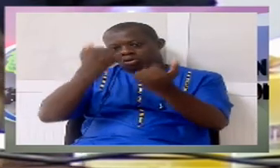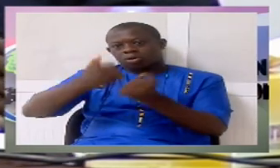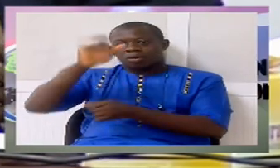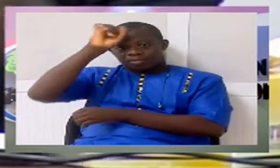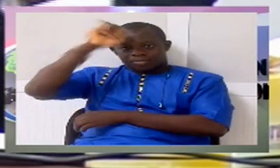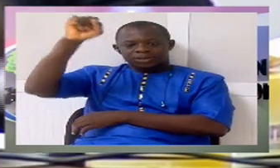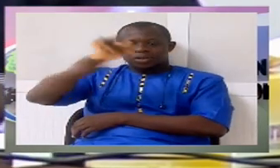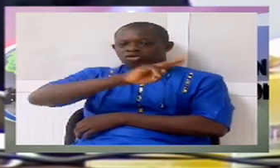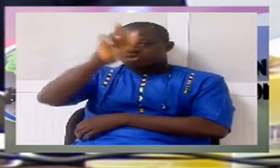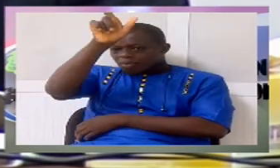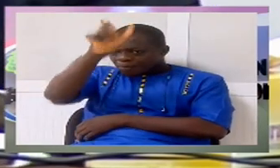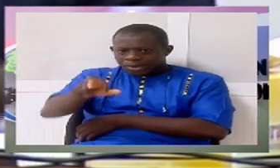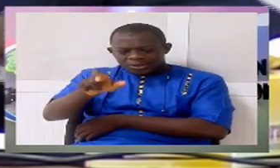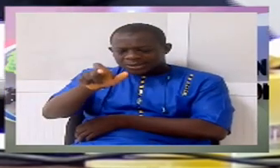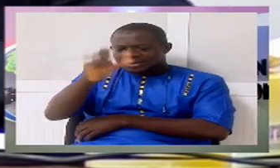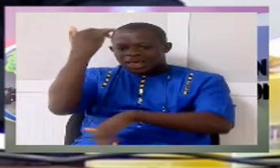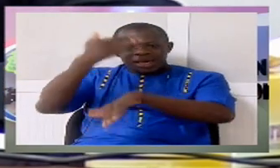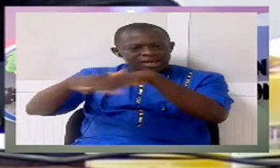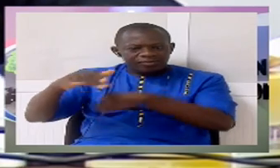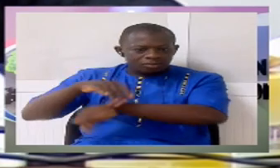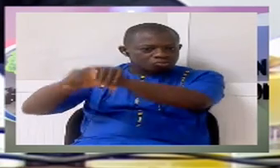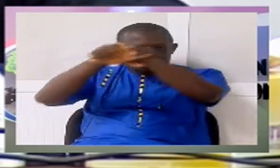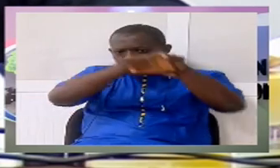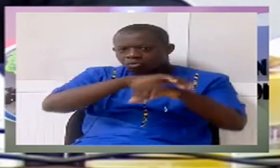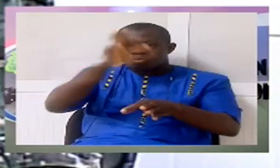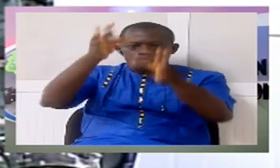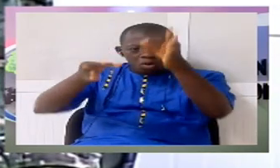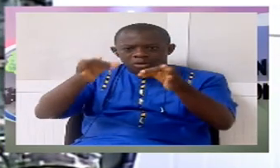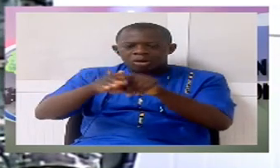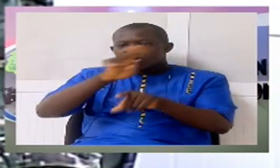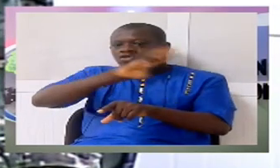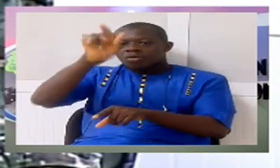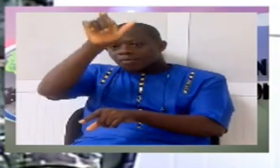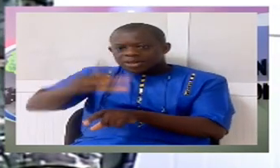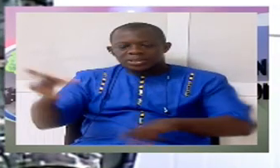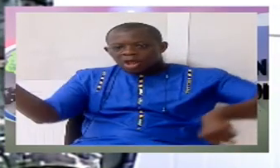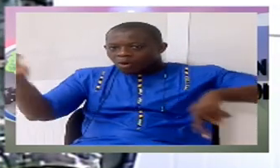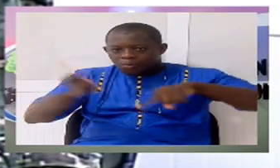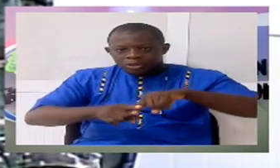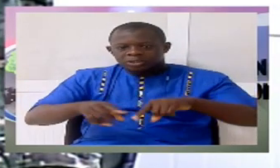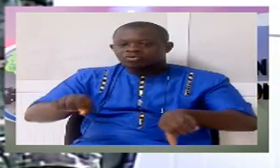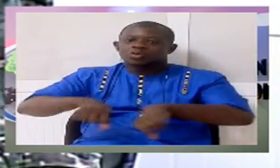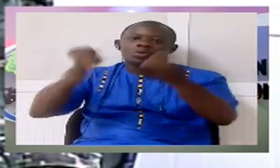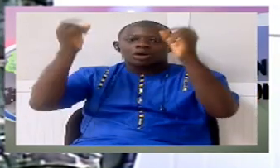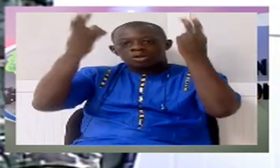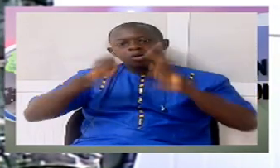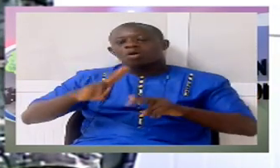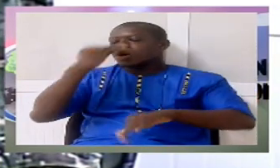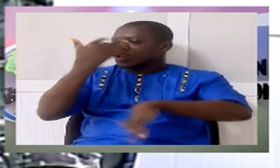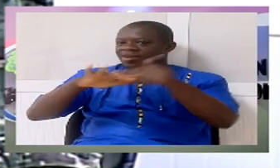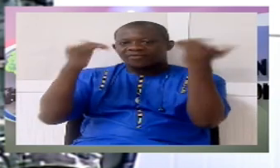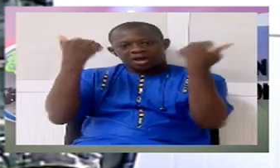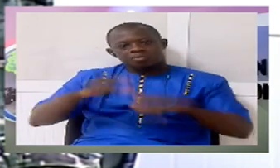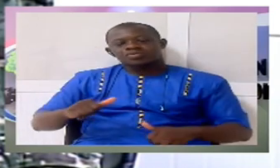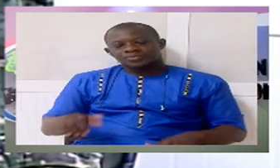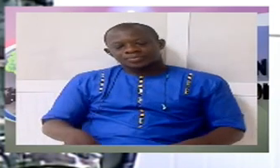been prosecuted or disciplined for violating the law. Bon dafa melni amul ken kuñ yobbu ci court ko xamne mu